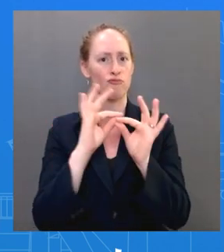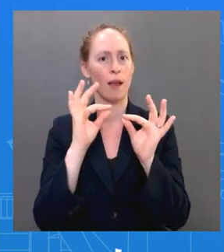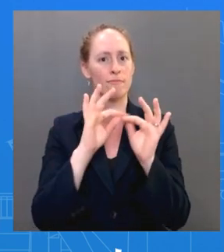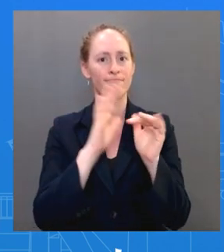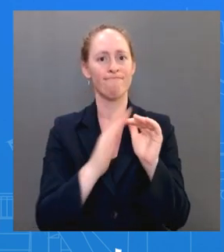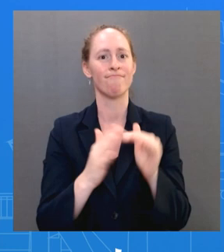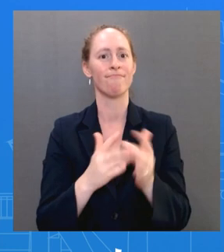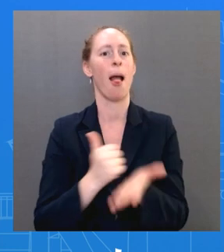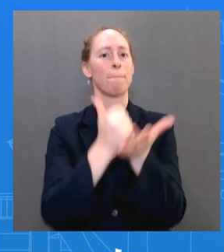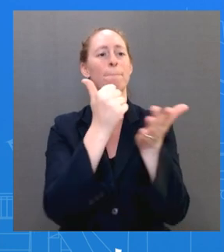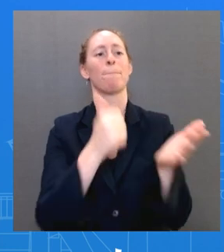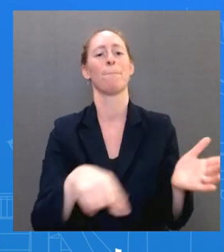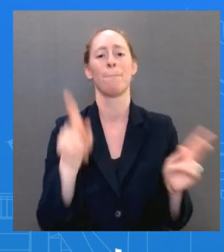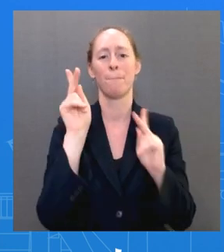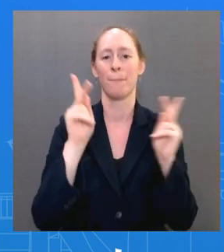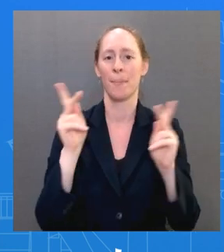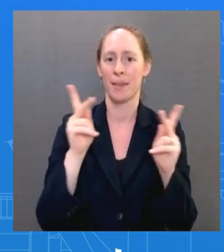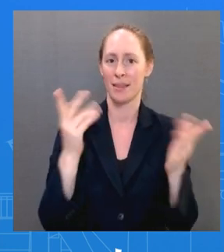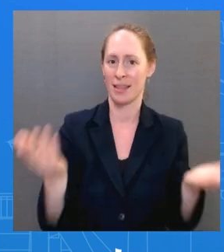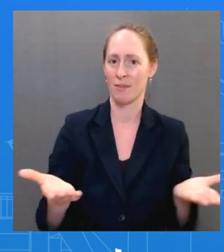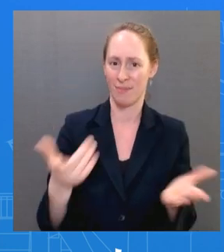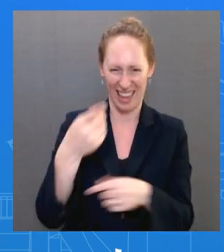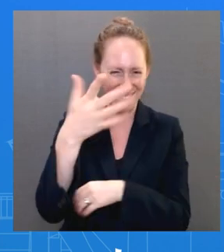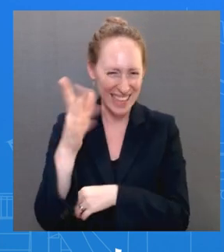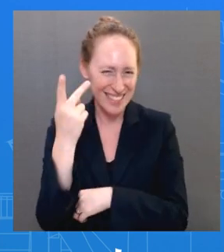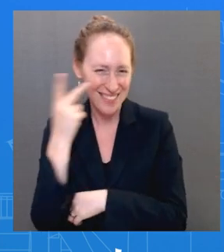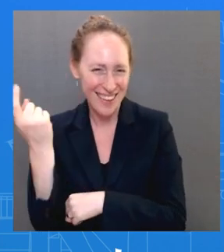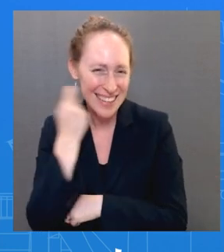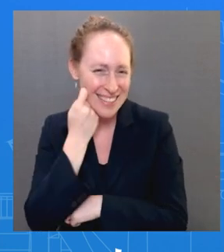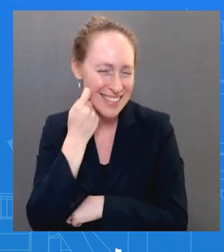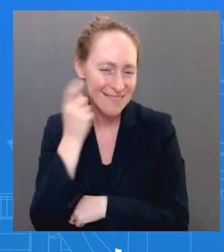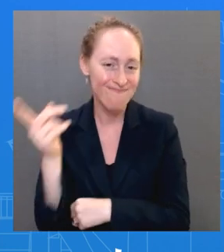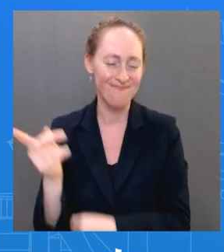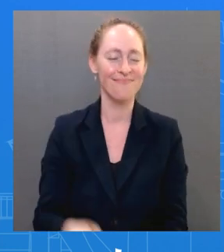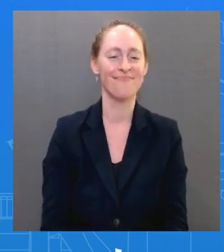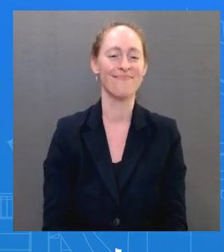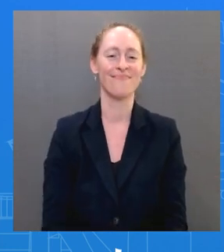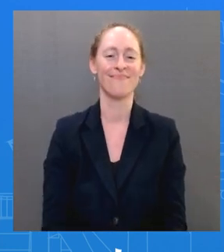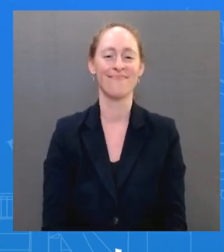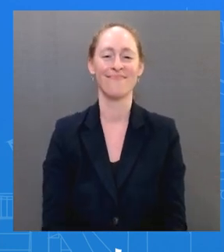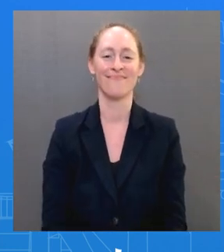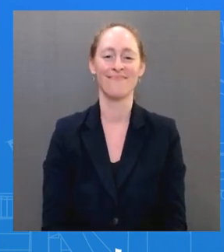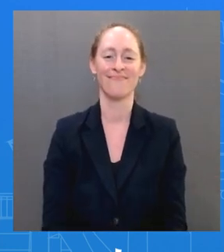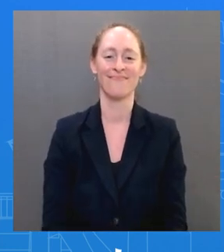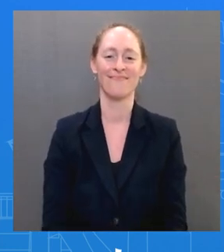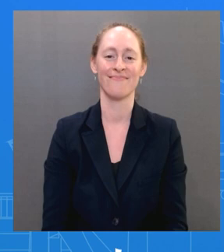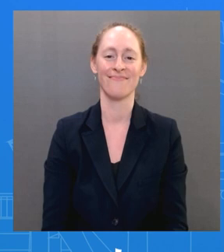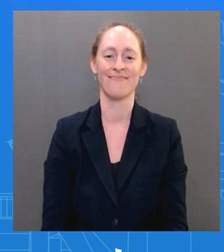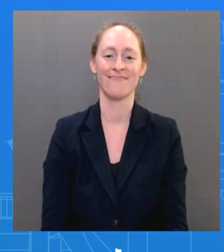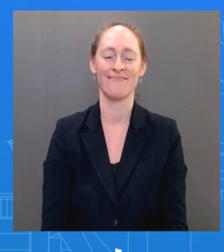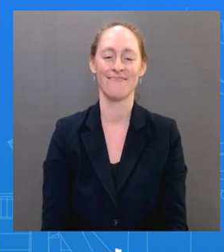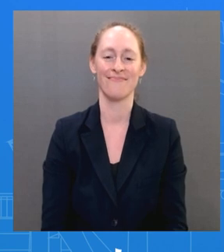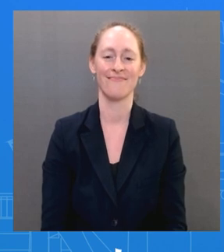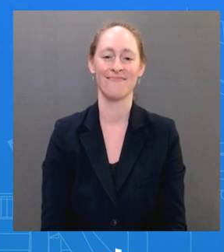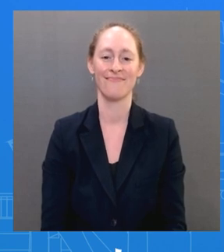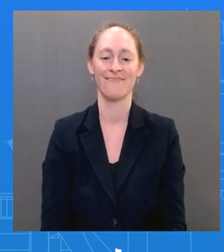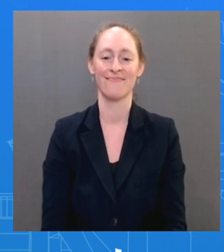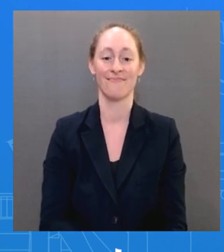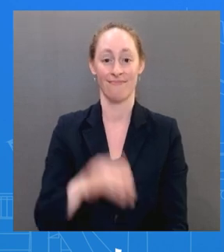this afternoon. I asked him if he had a message for the American people. The president said he's still putting